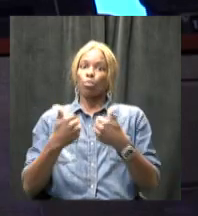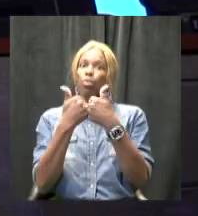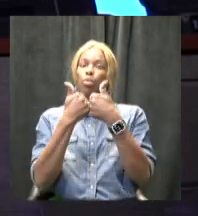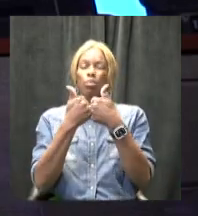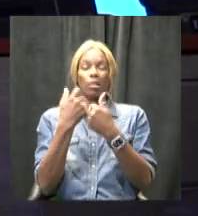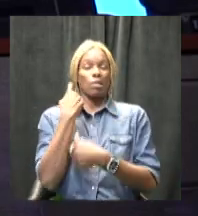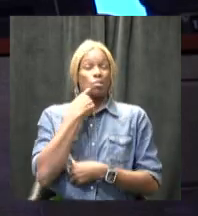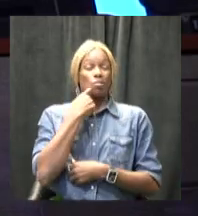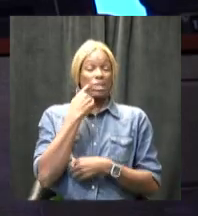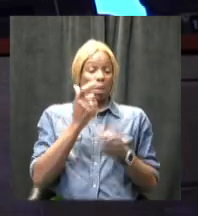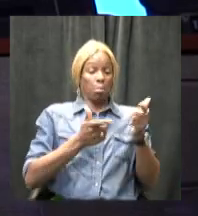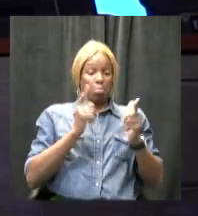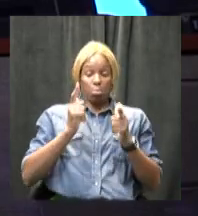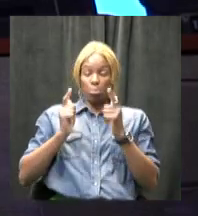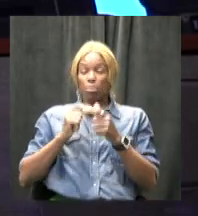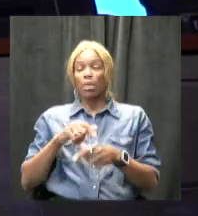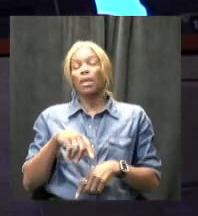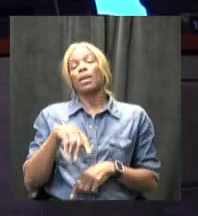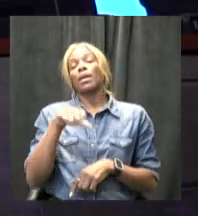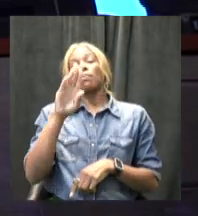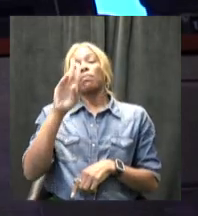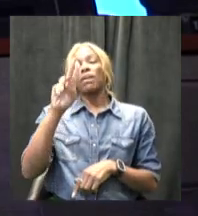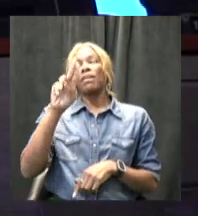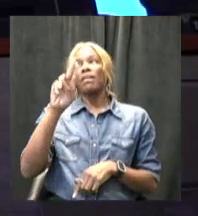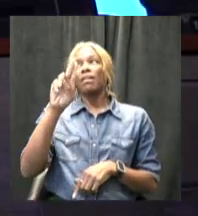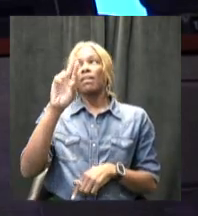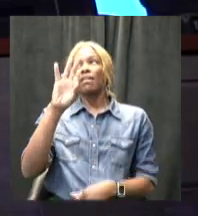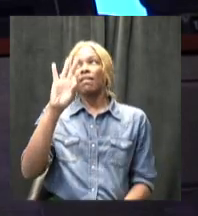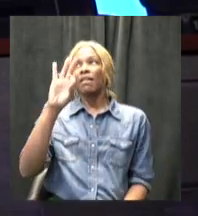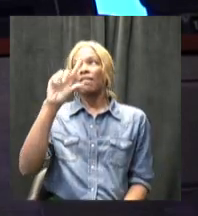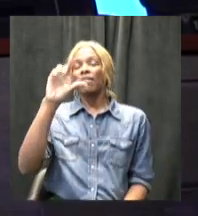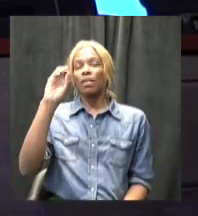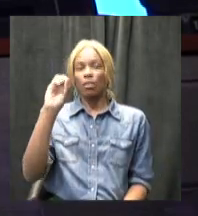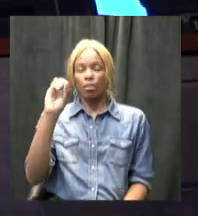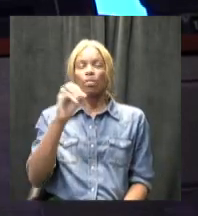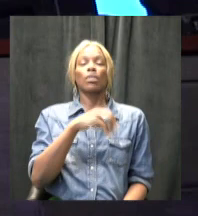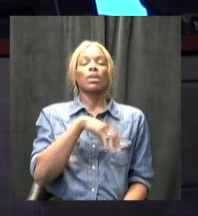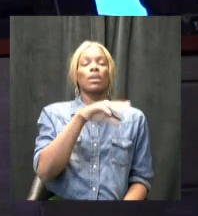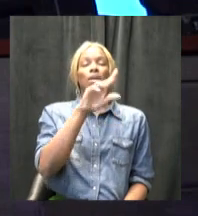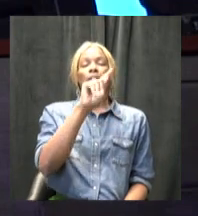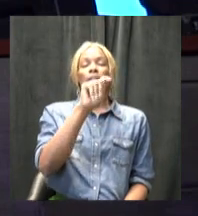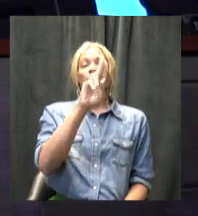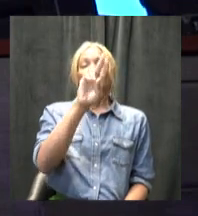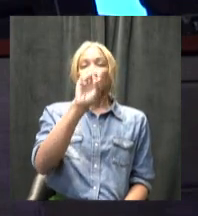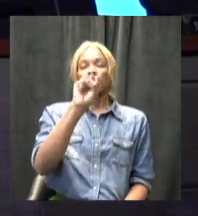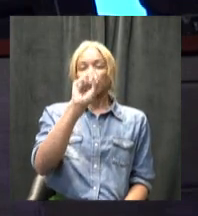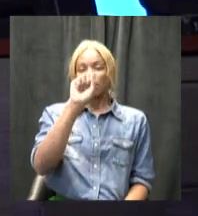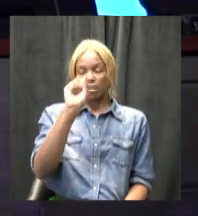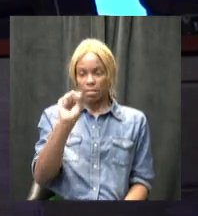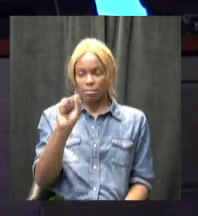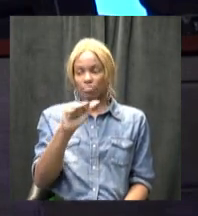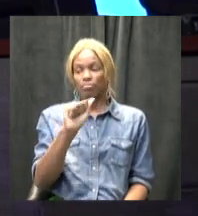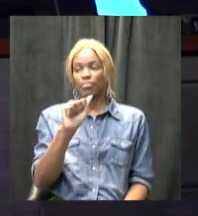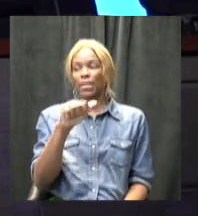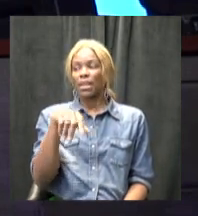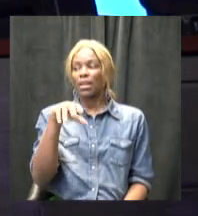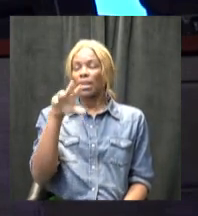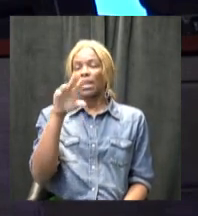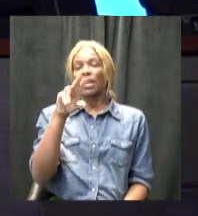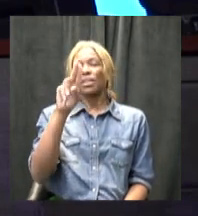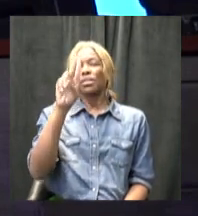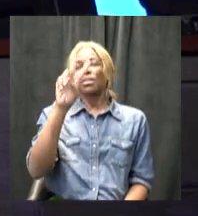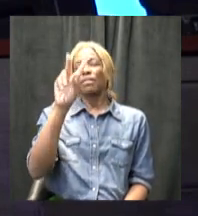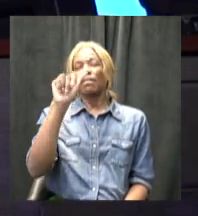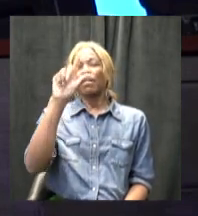mass shootings in Buffalo, Uvalde, and Tulsa remind us of the difficult and broken world in which we live in,